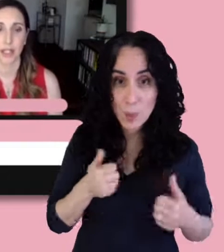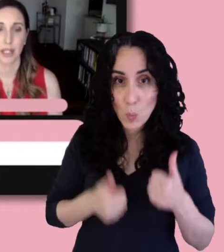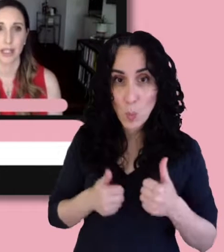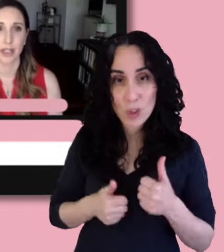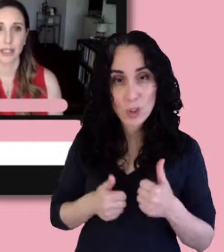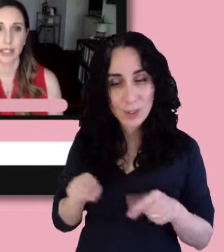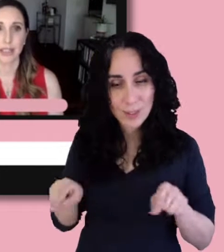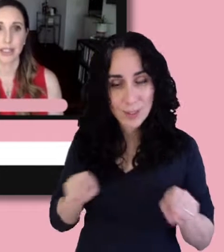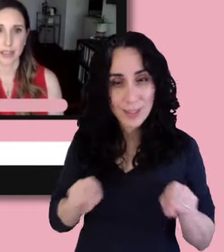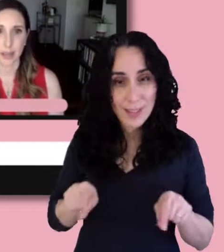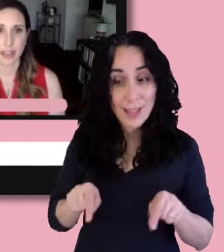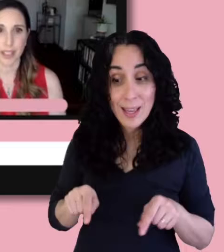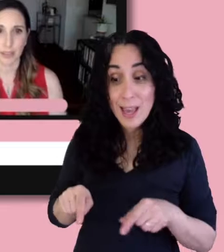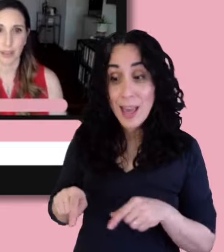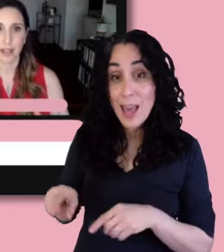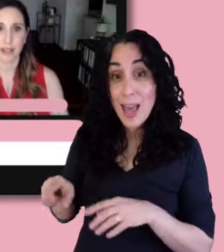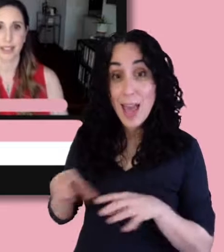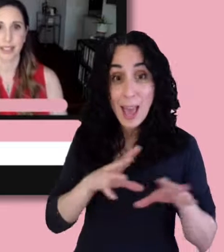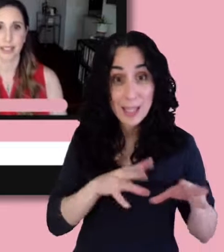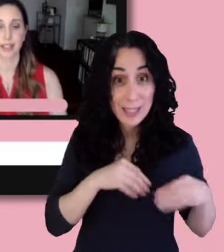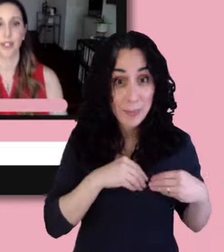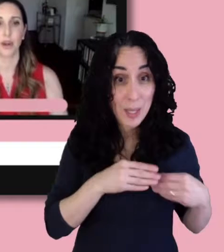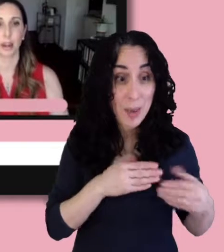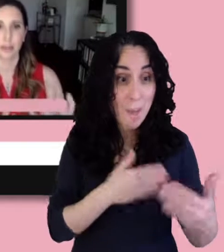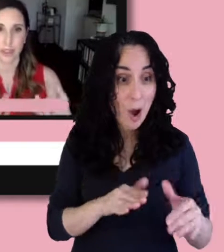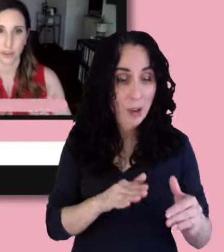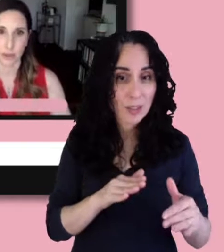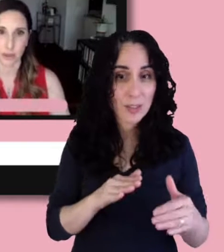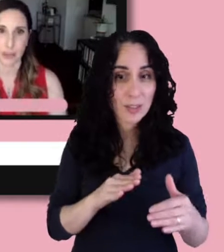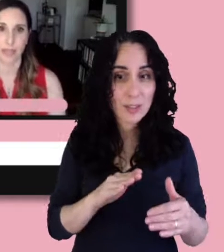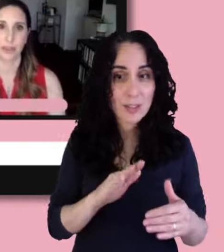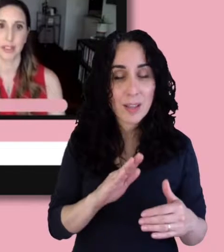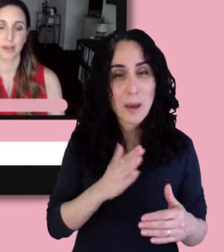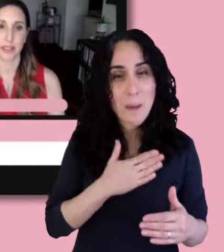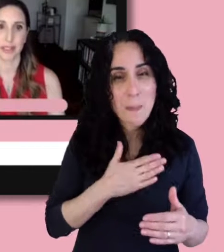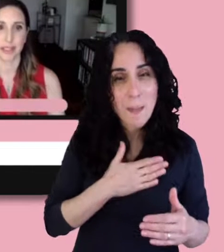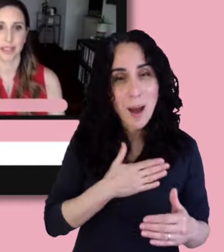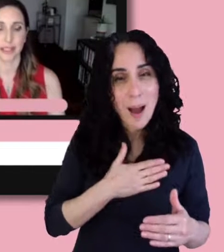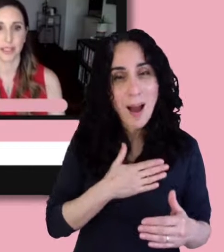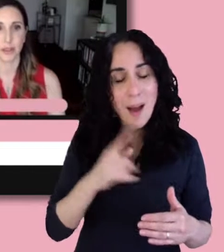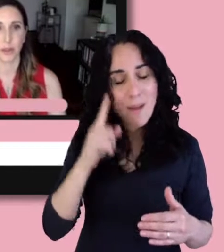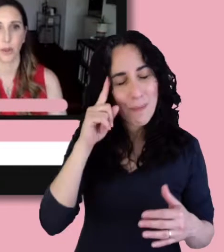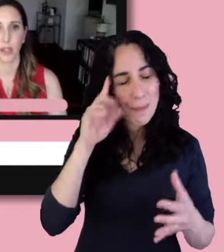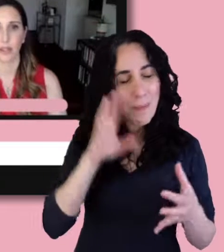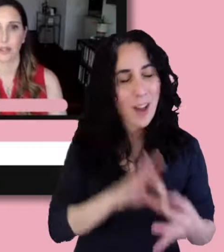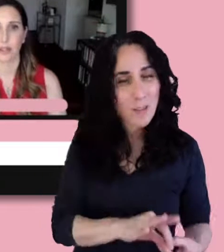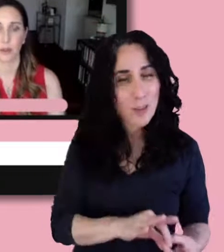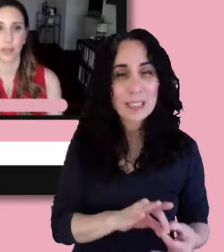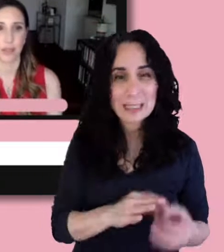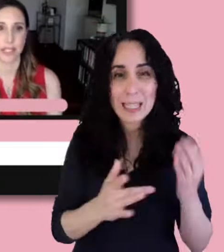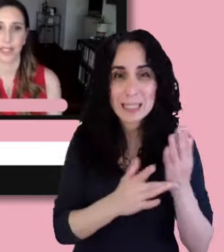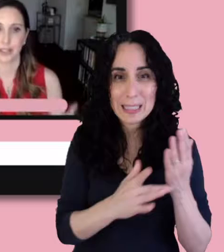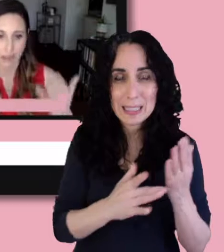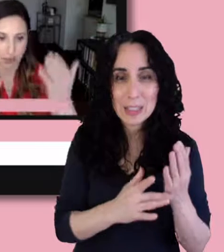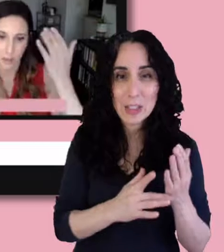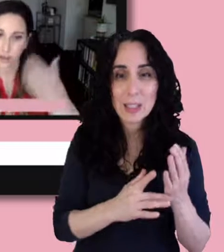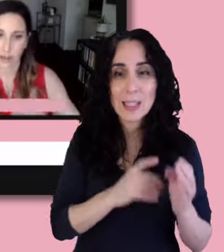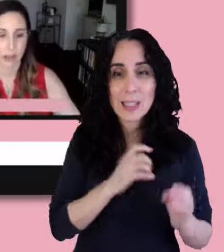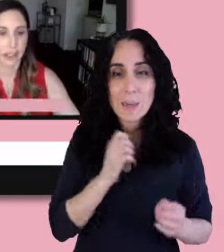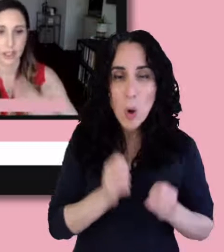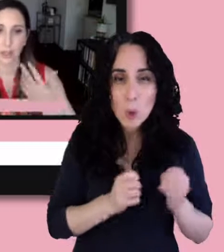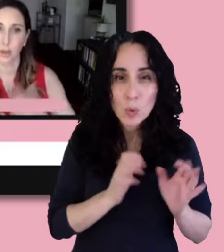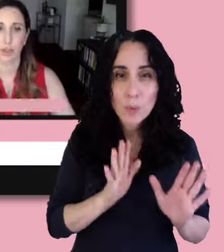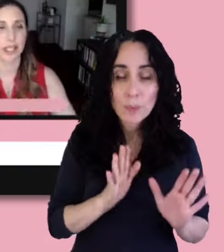now. In the acceptance box is, all of these sort of mindfulness based techniques, or, just saying